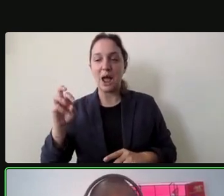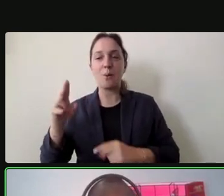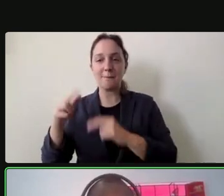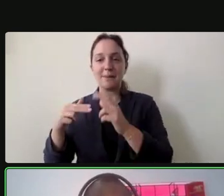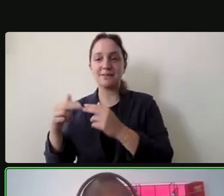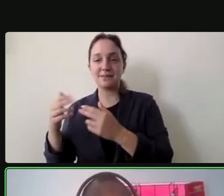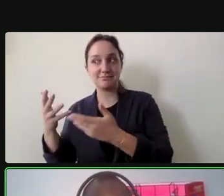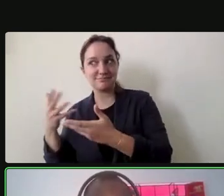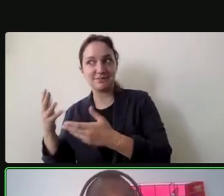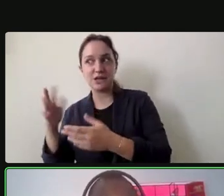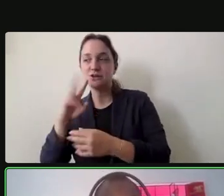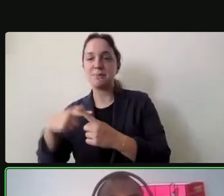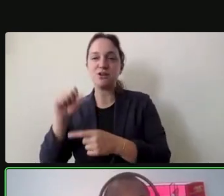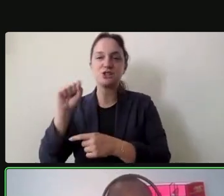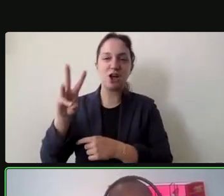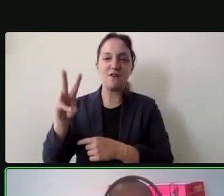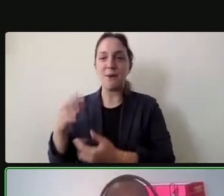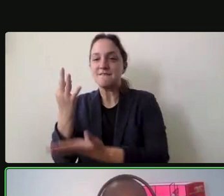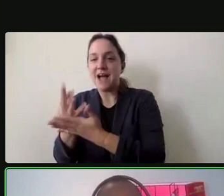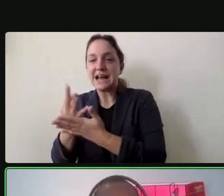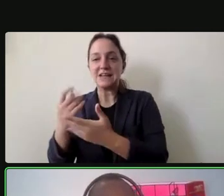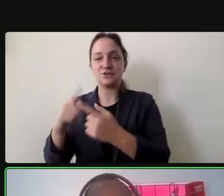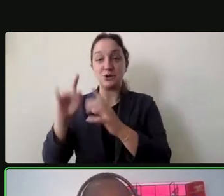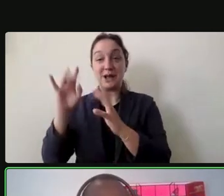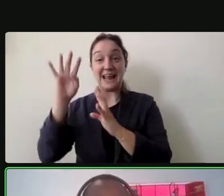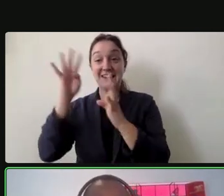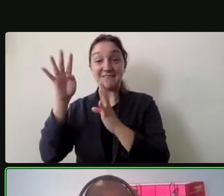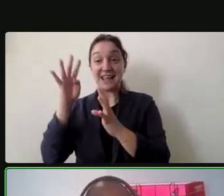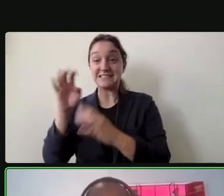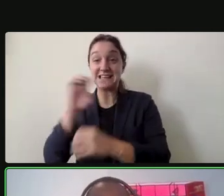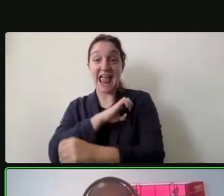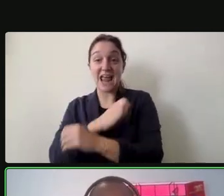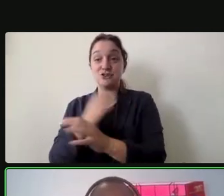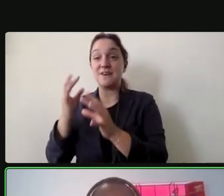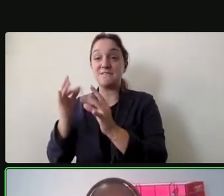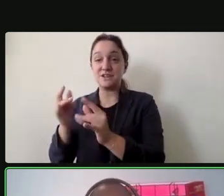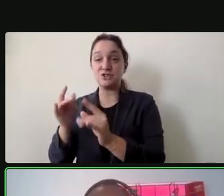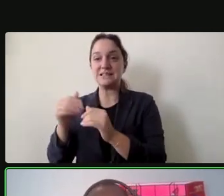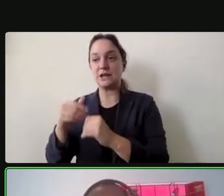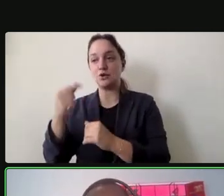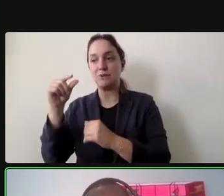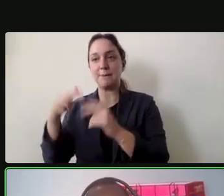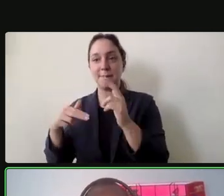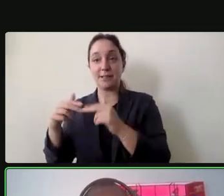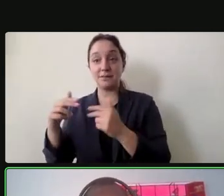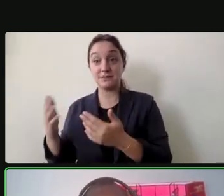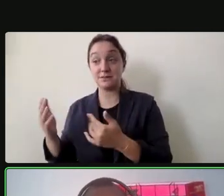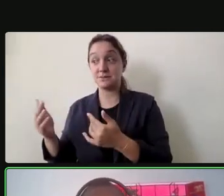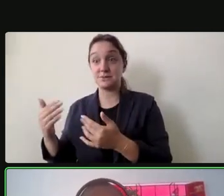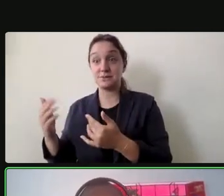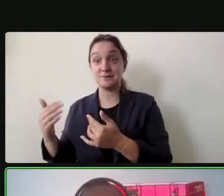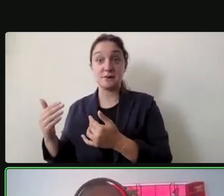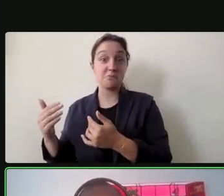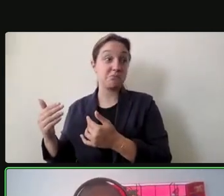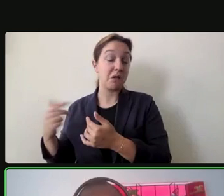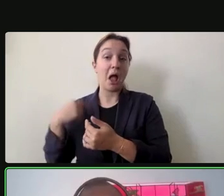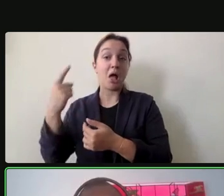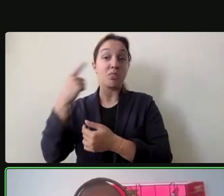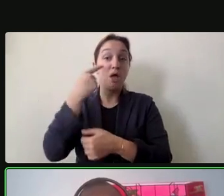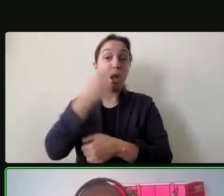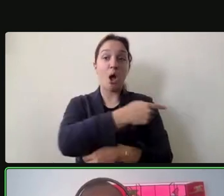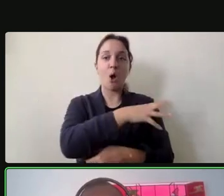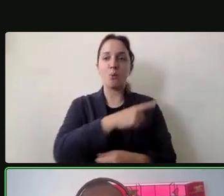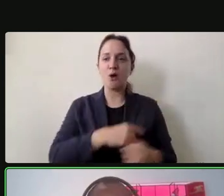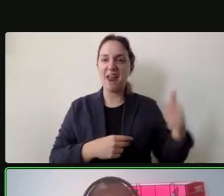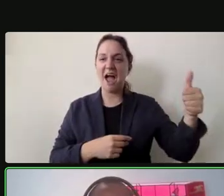about software and financing to innovate energy efficiency and greening buildings. And I thought the professor would be really